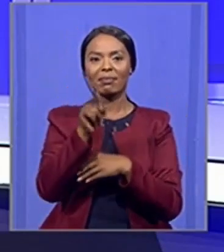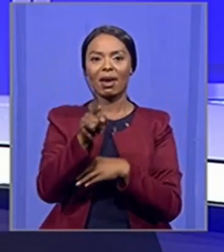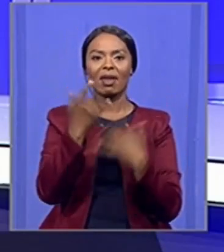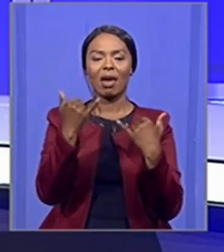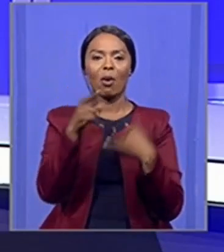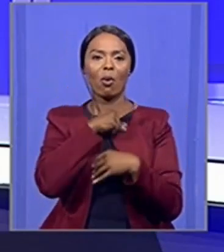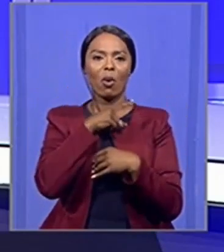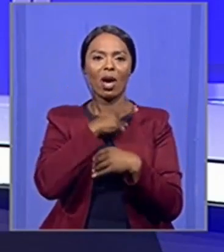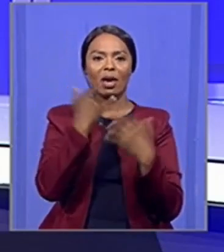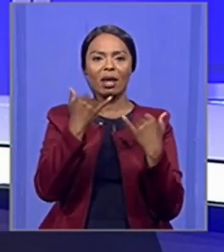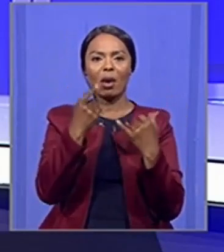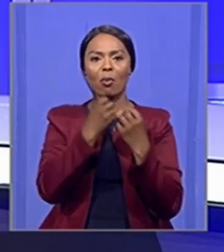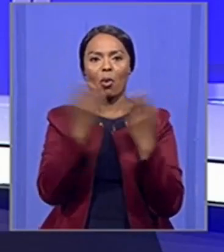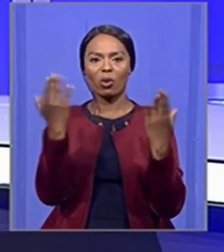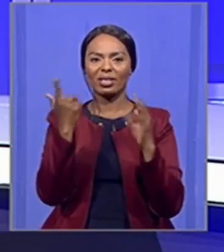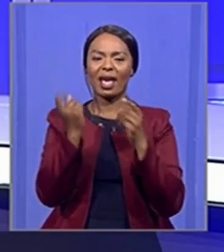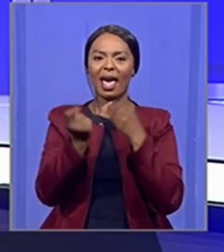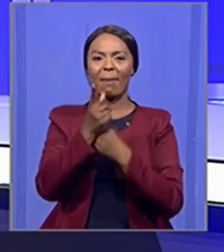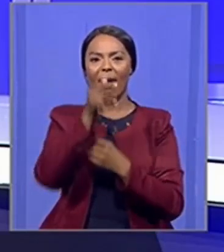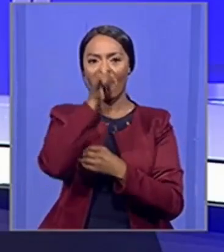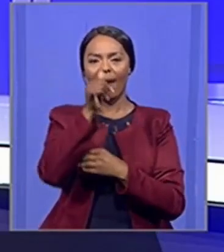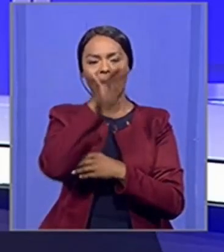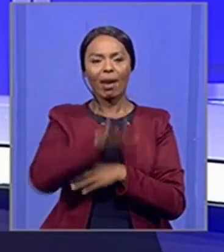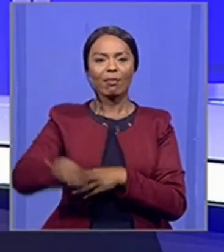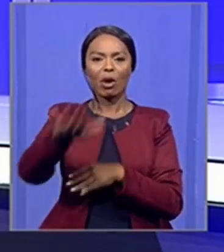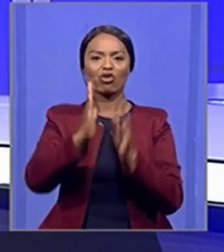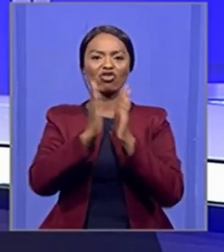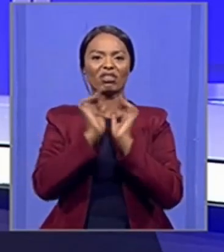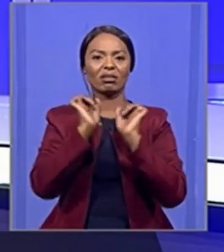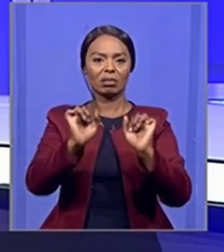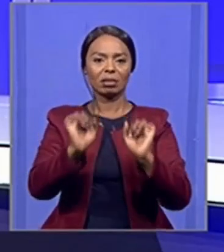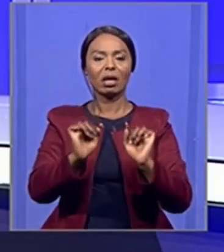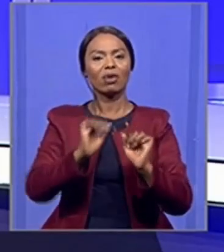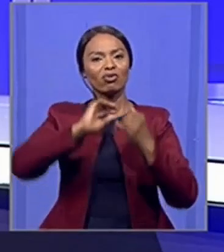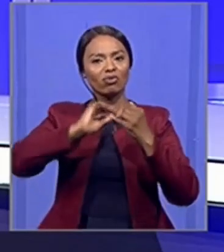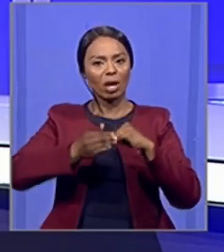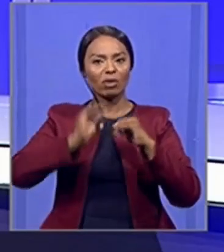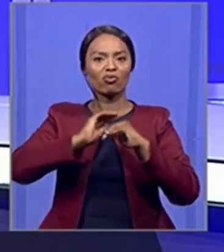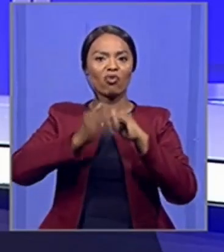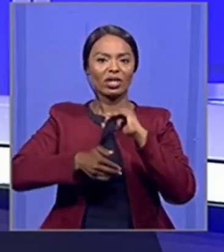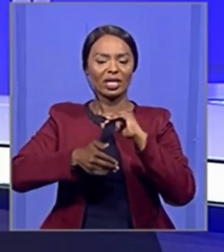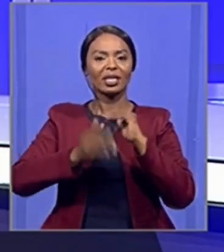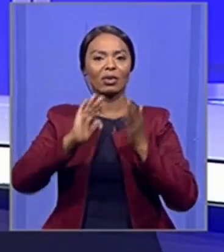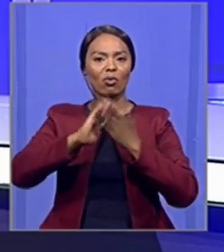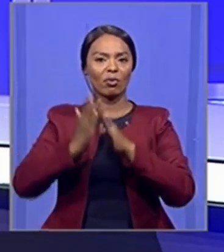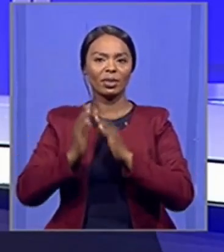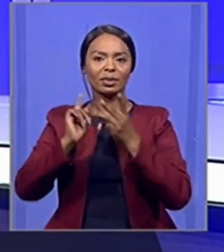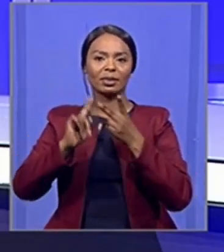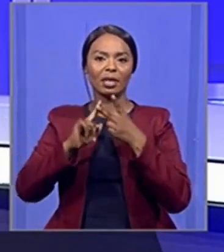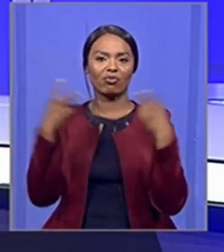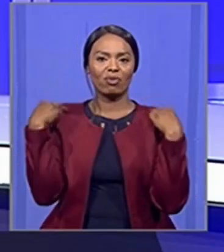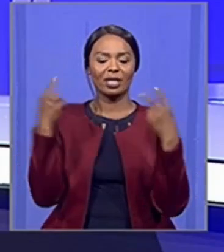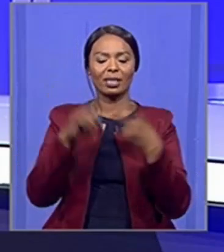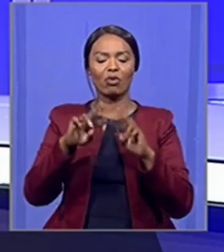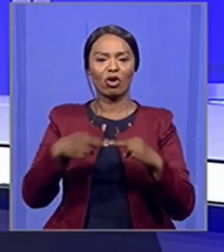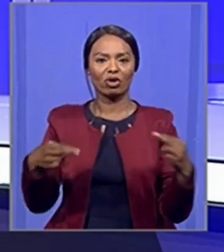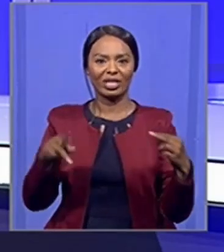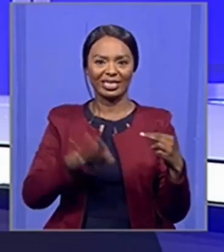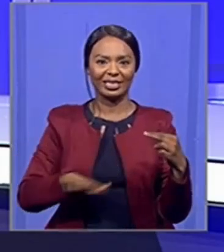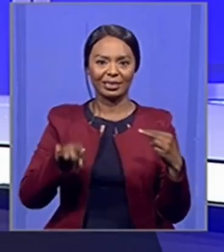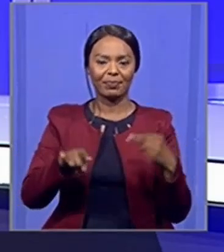di runtšego ka dikerekeng seo ka maikemišetšo a go šireletša maphuthego le thoto ya kereke. Le ge go